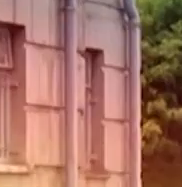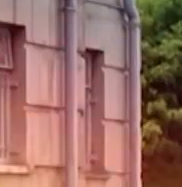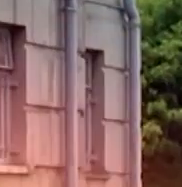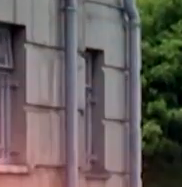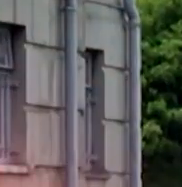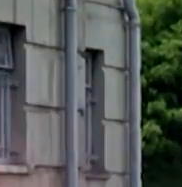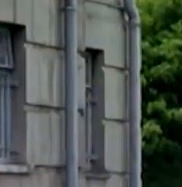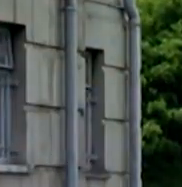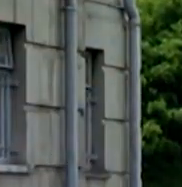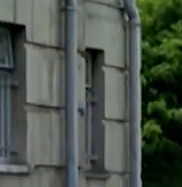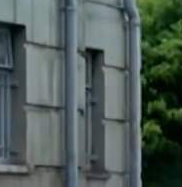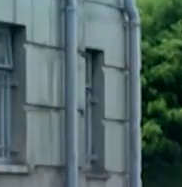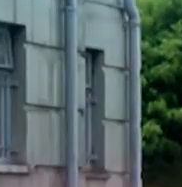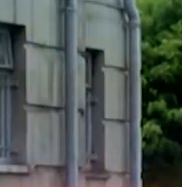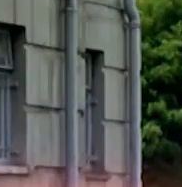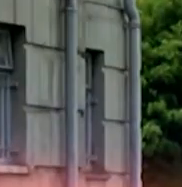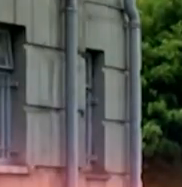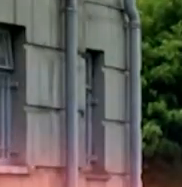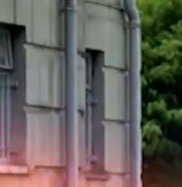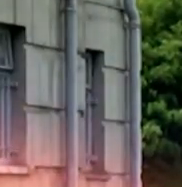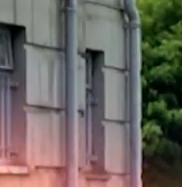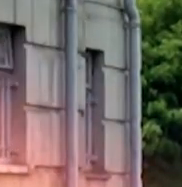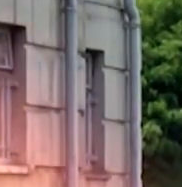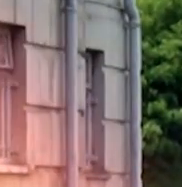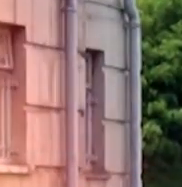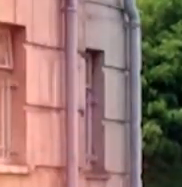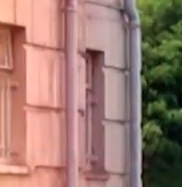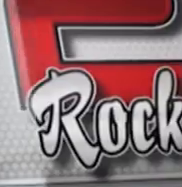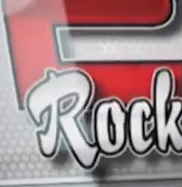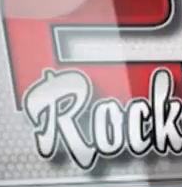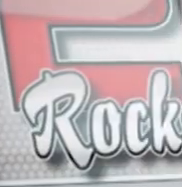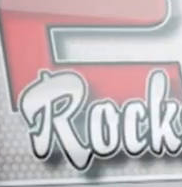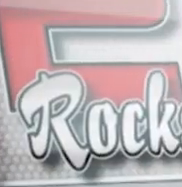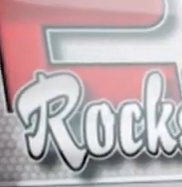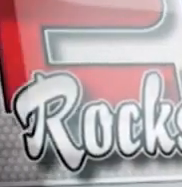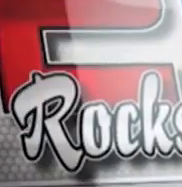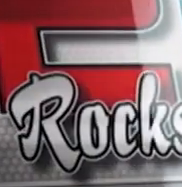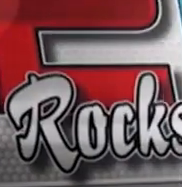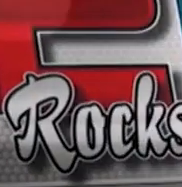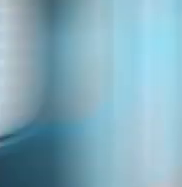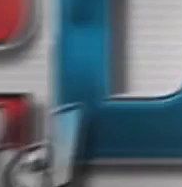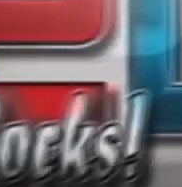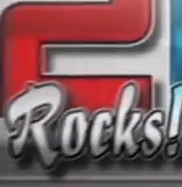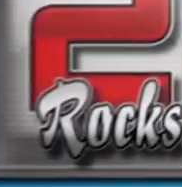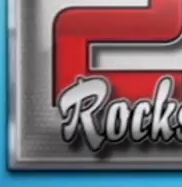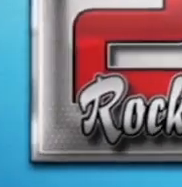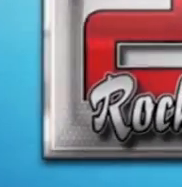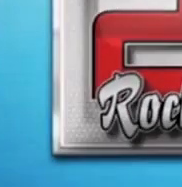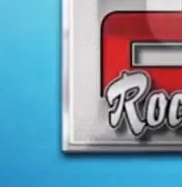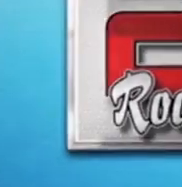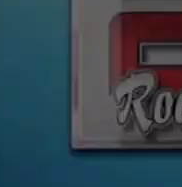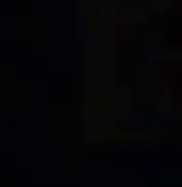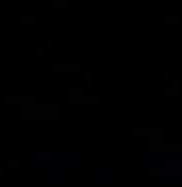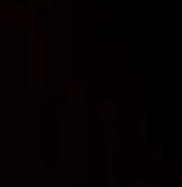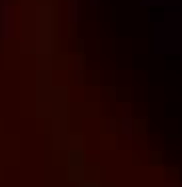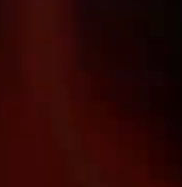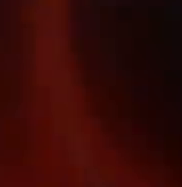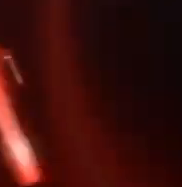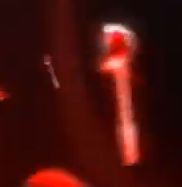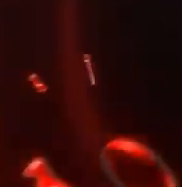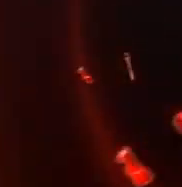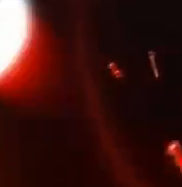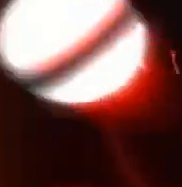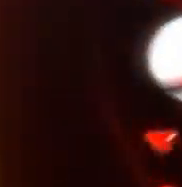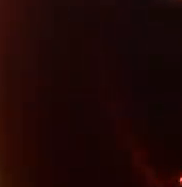My name is Enrico. I love listening to Today FM. Today FM rocks in Suba. Today's hit music on Today FM.